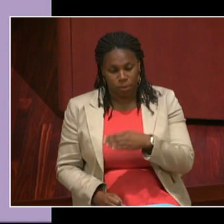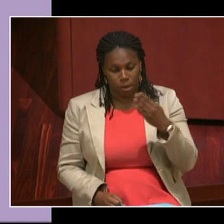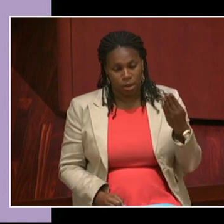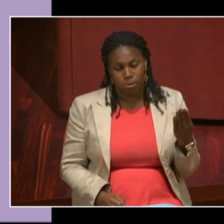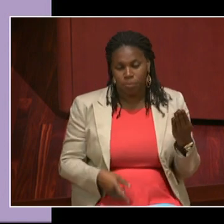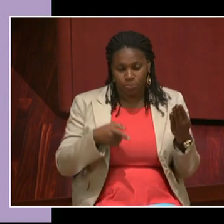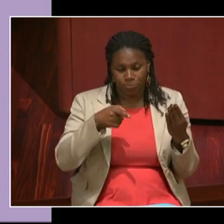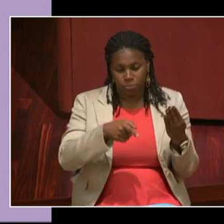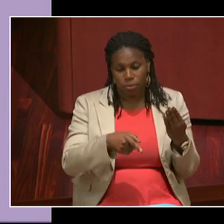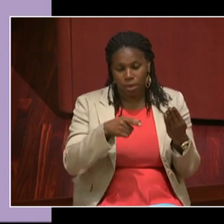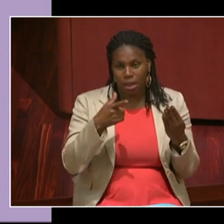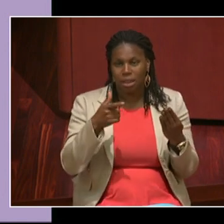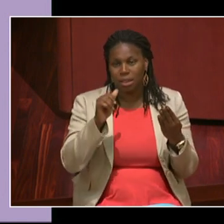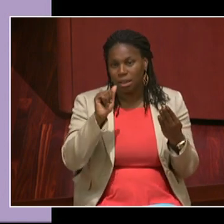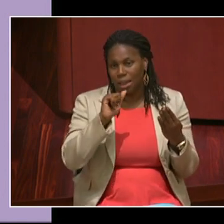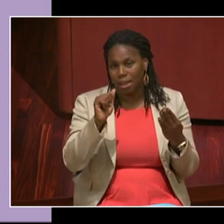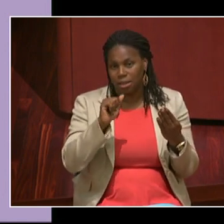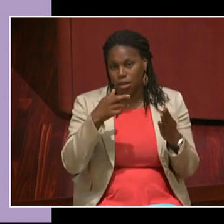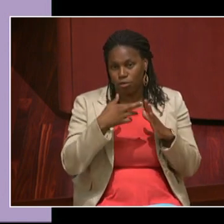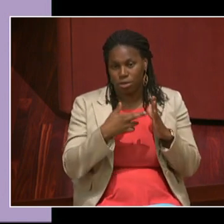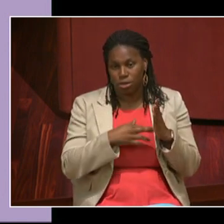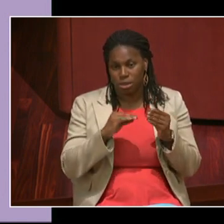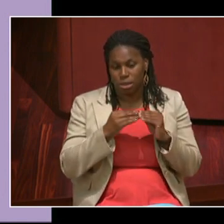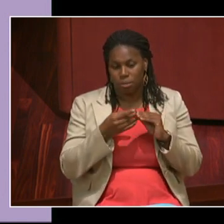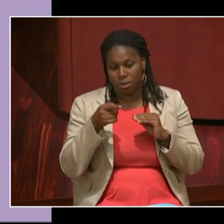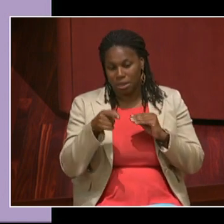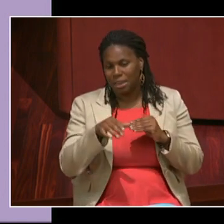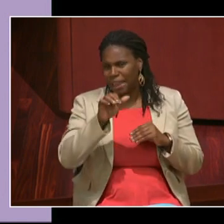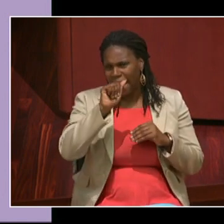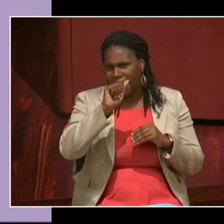their alien registration number should show up there. Again, that's that